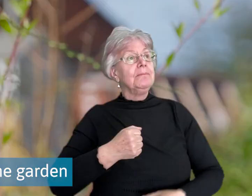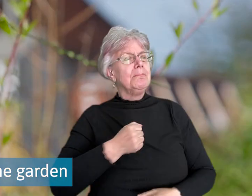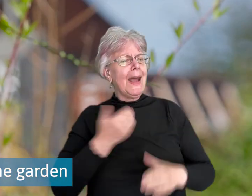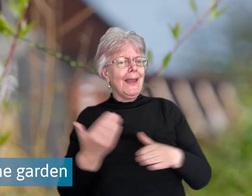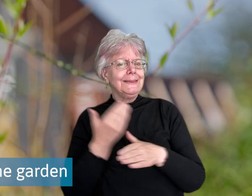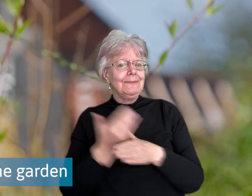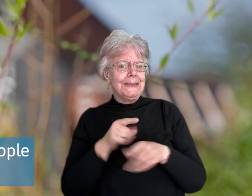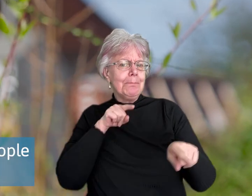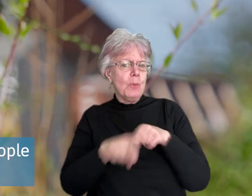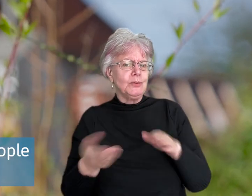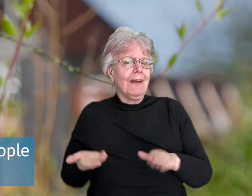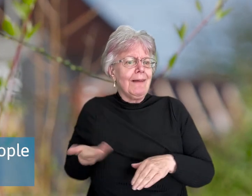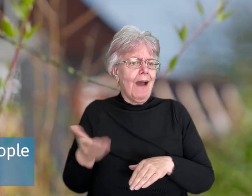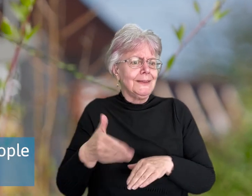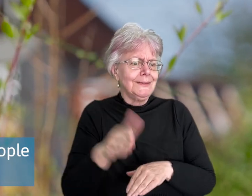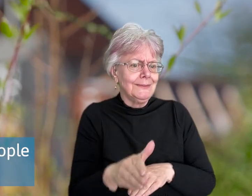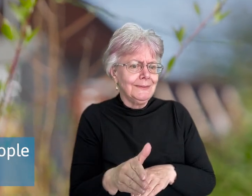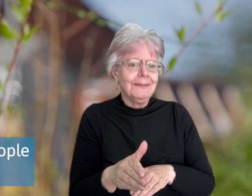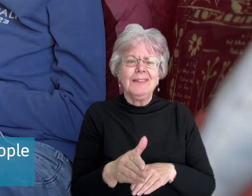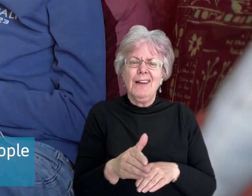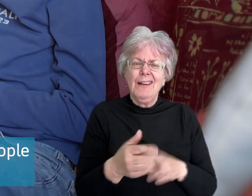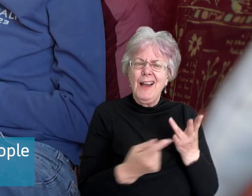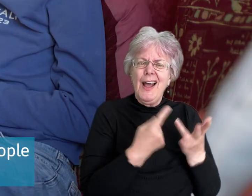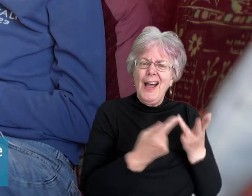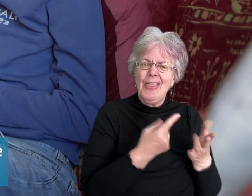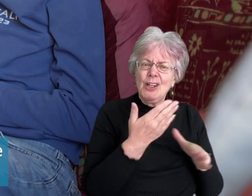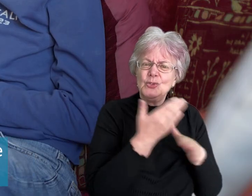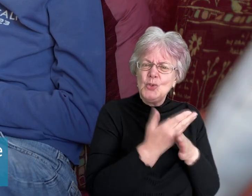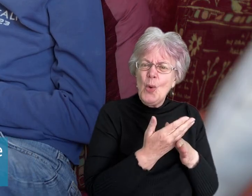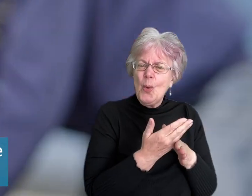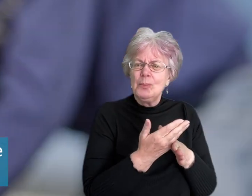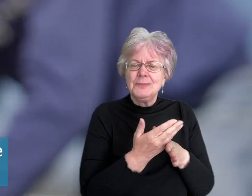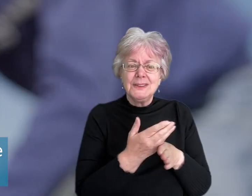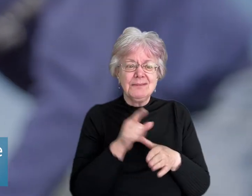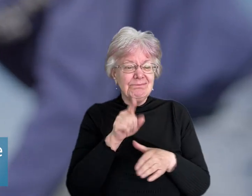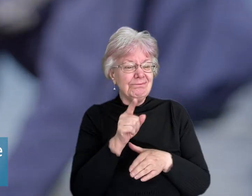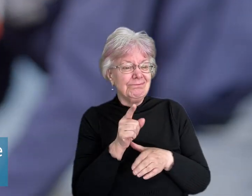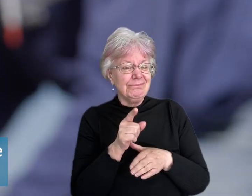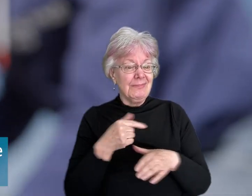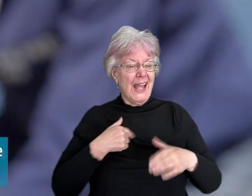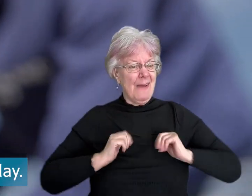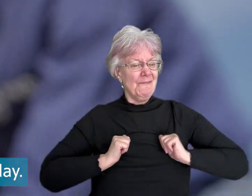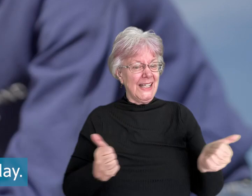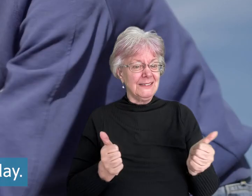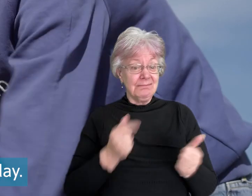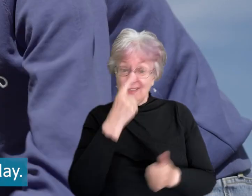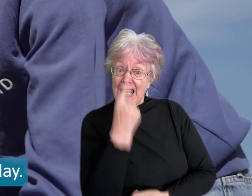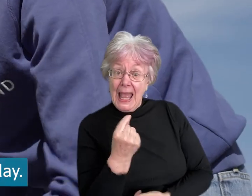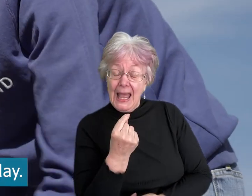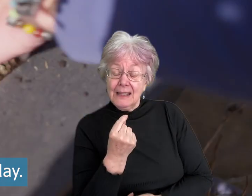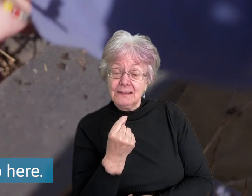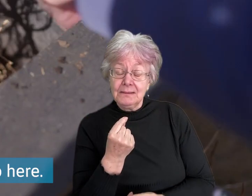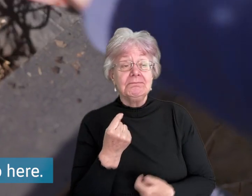the garden, doing little odd jobs for people, that sort of thing, because I'm fit and able enough to do it. And that's how I pass my